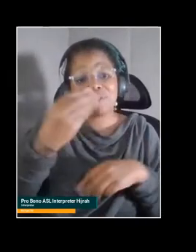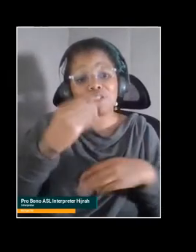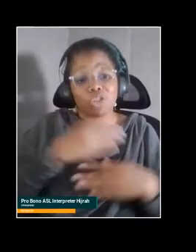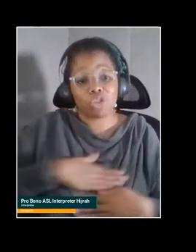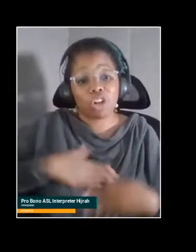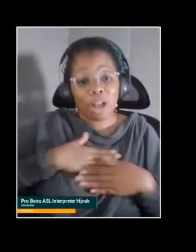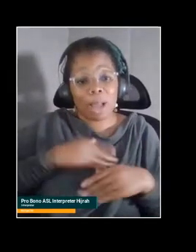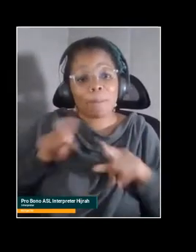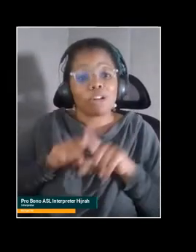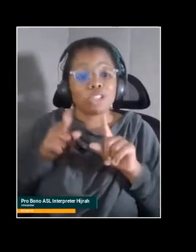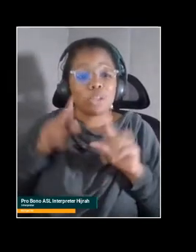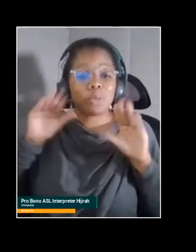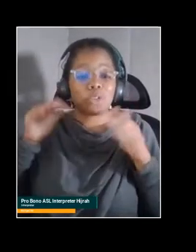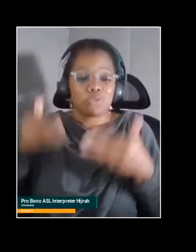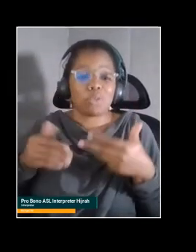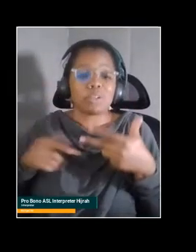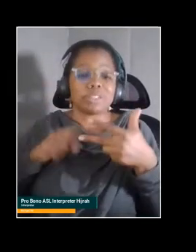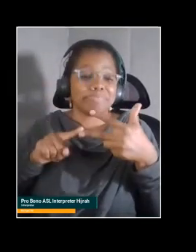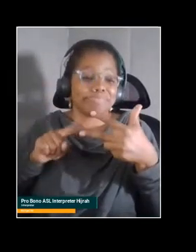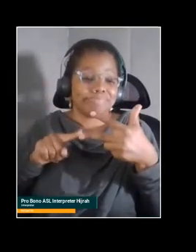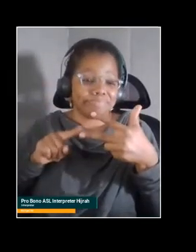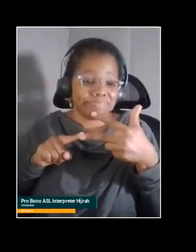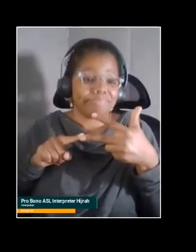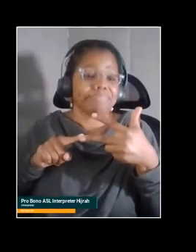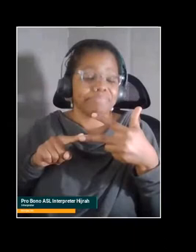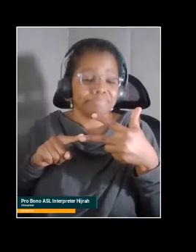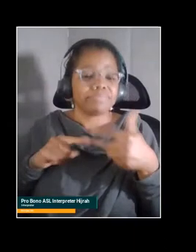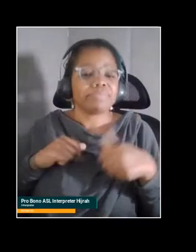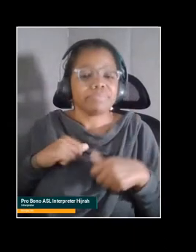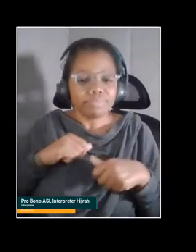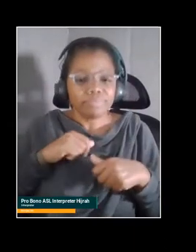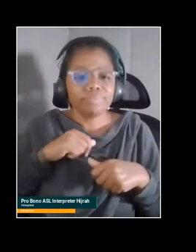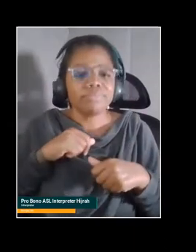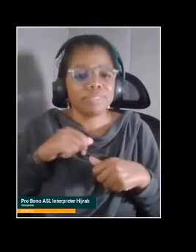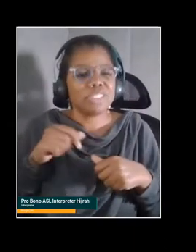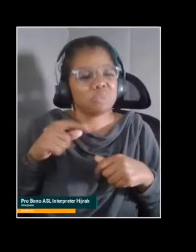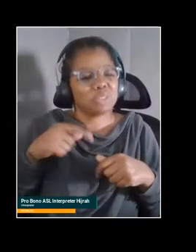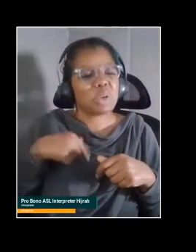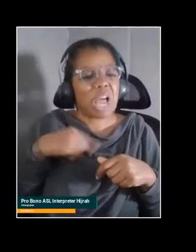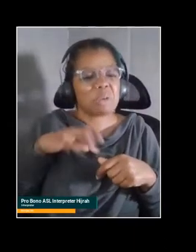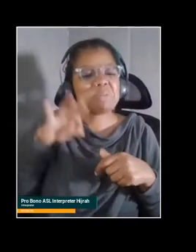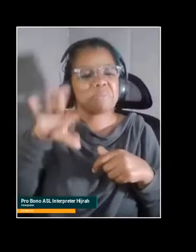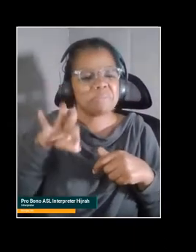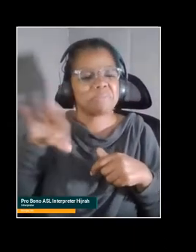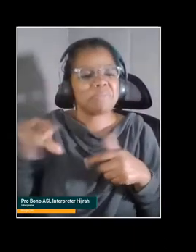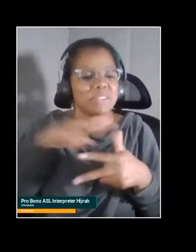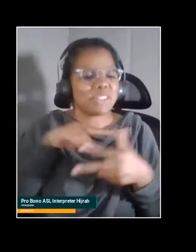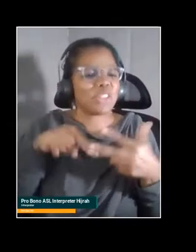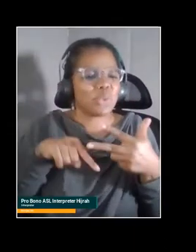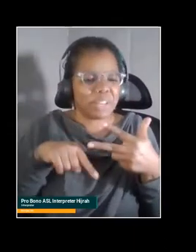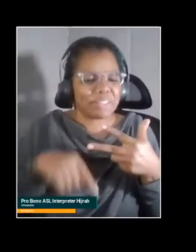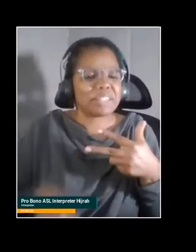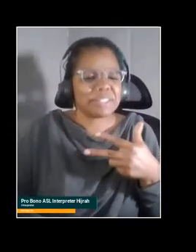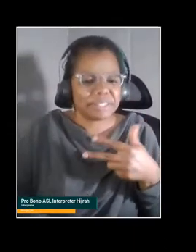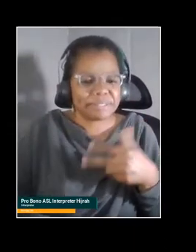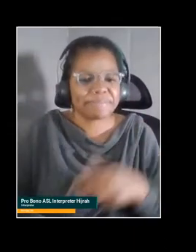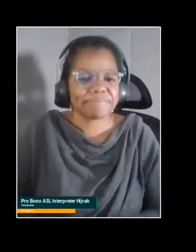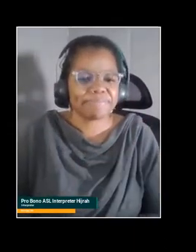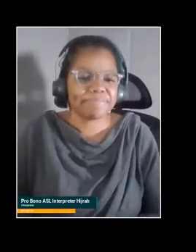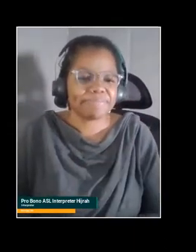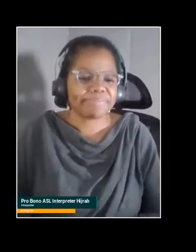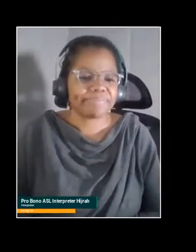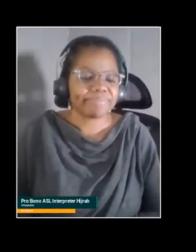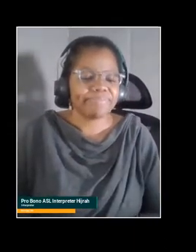also focus some on adaptations. So I've kind of interspersed those three elements of vulnerability